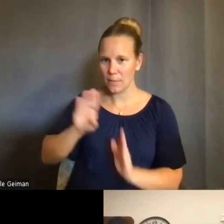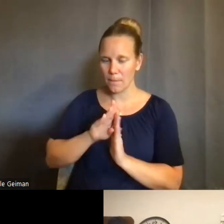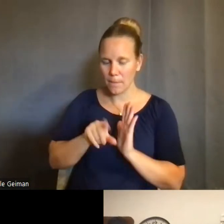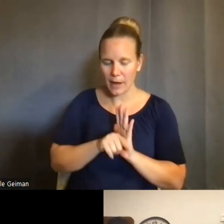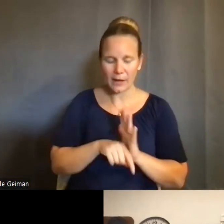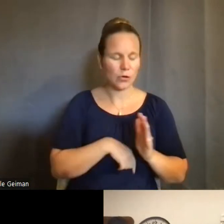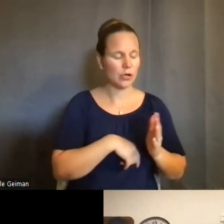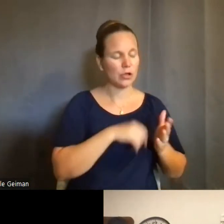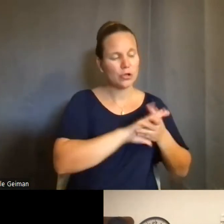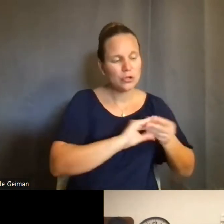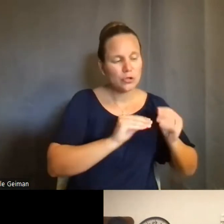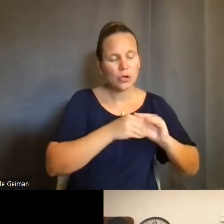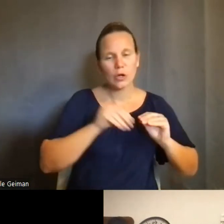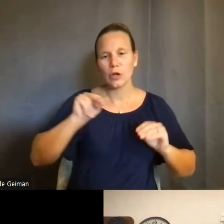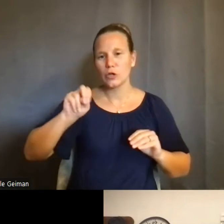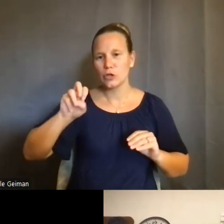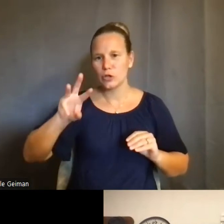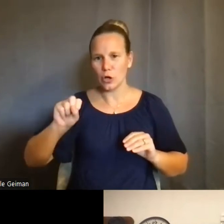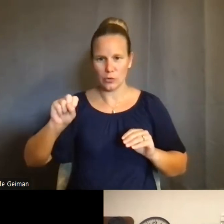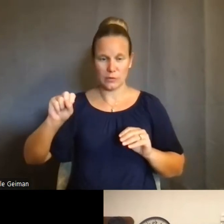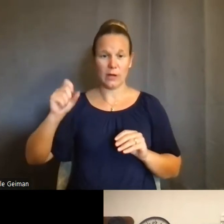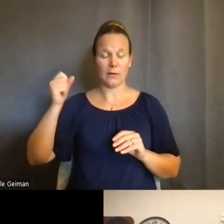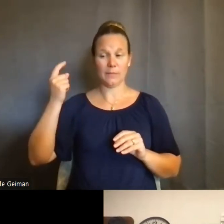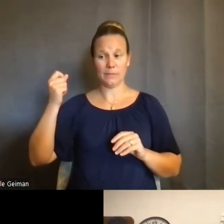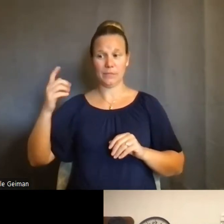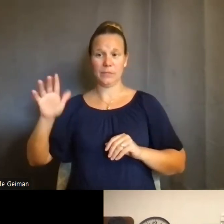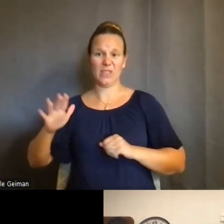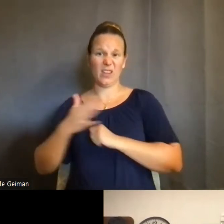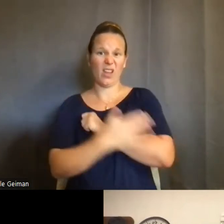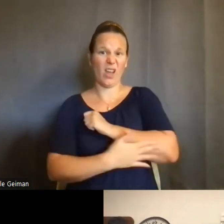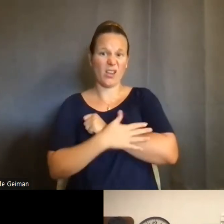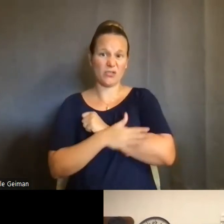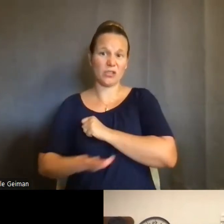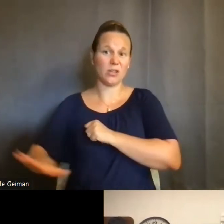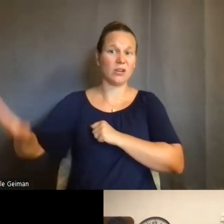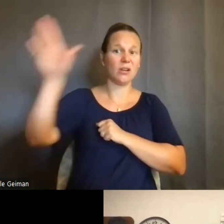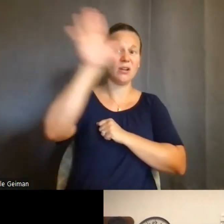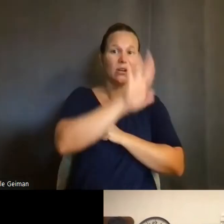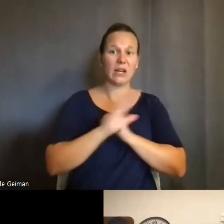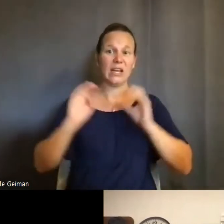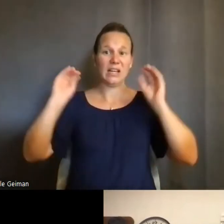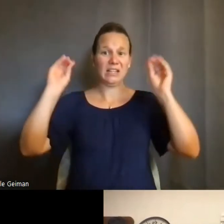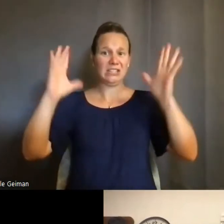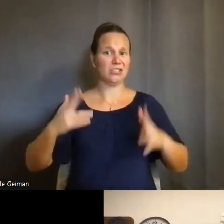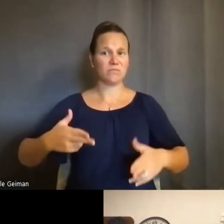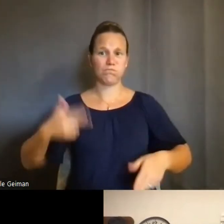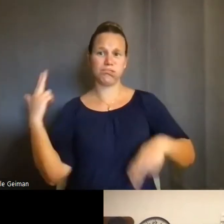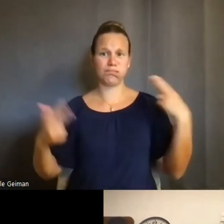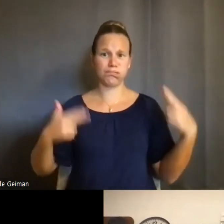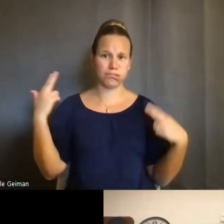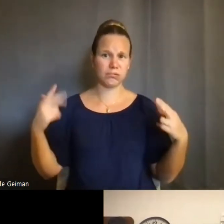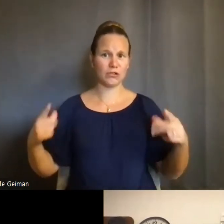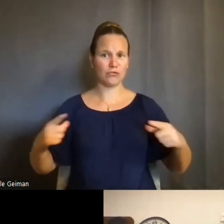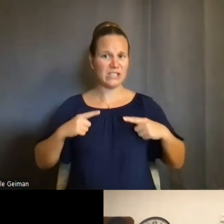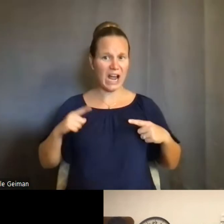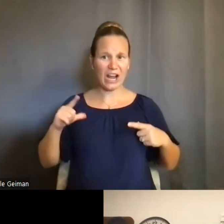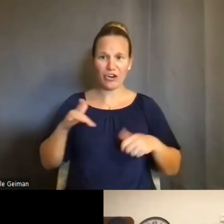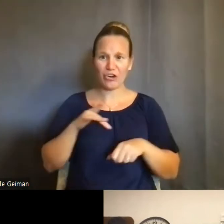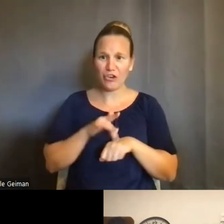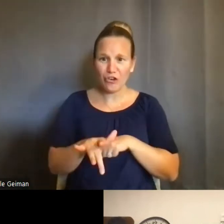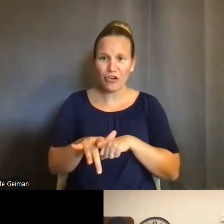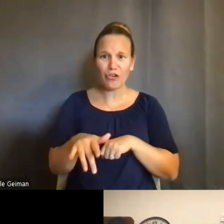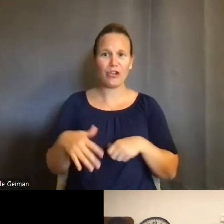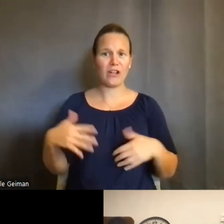the country throughout COVID, there's been teachers leaving the profession, taking early retirement, afraid to be